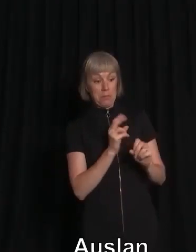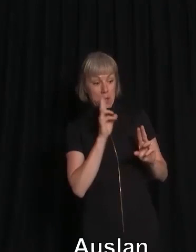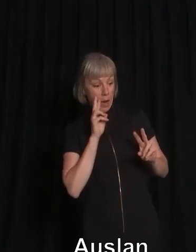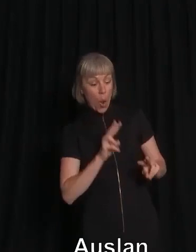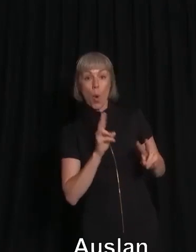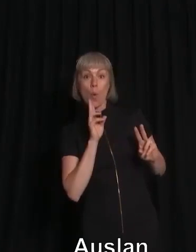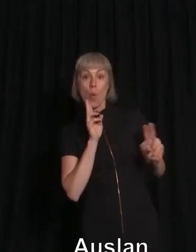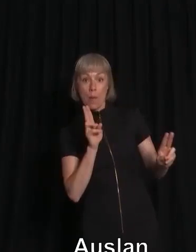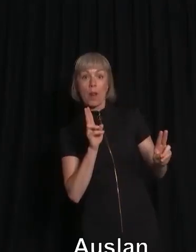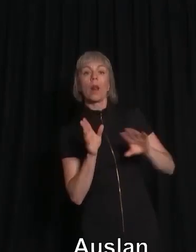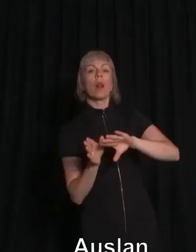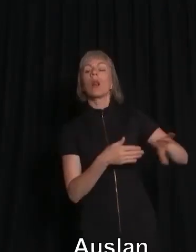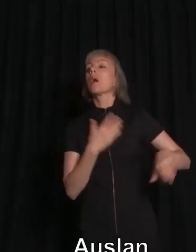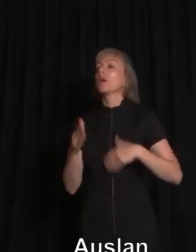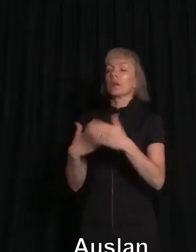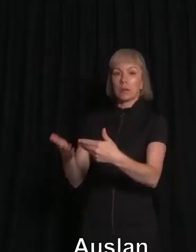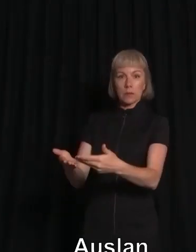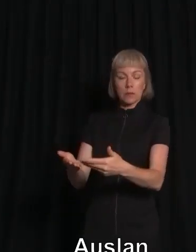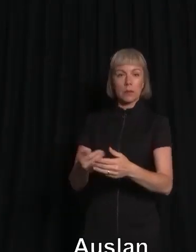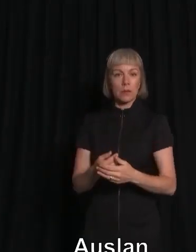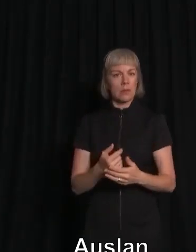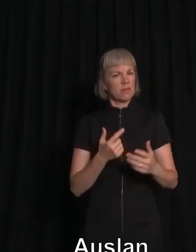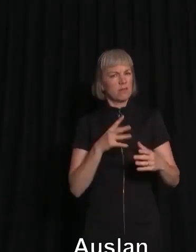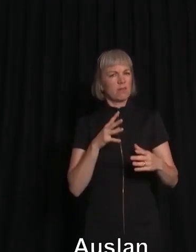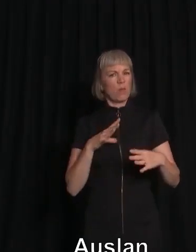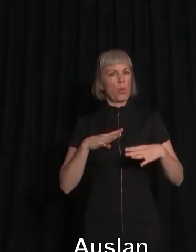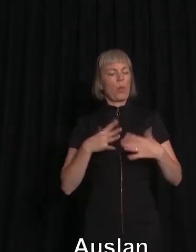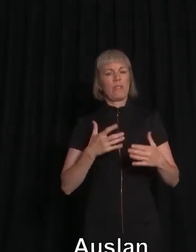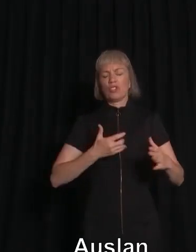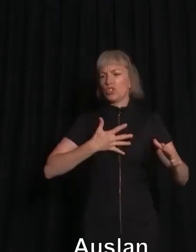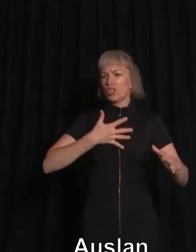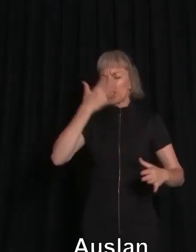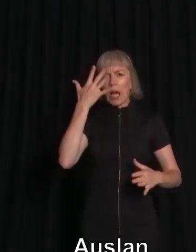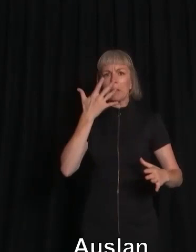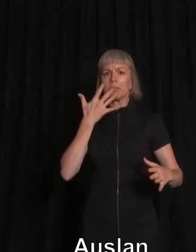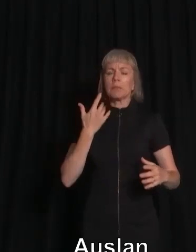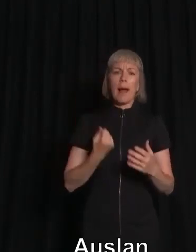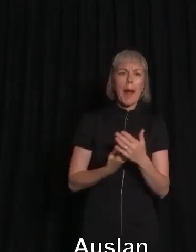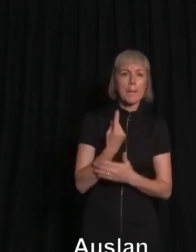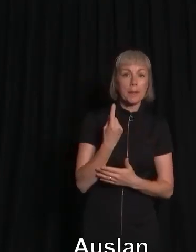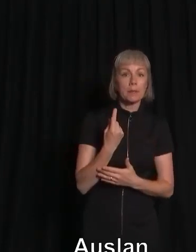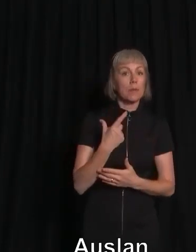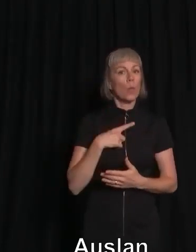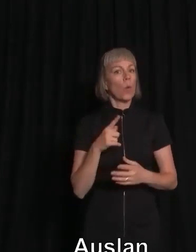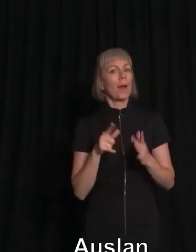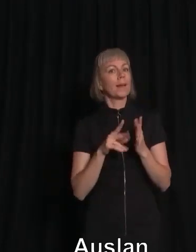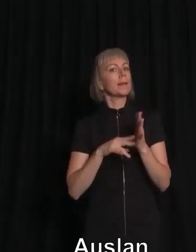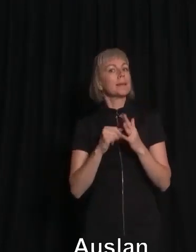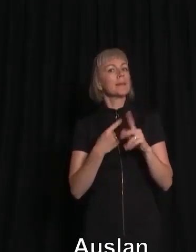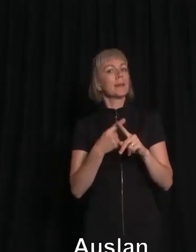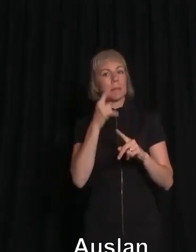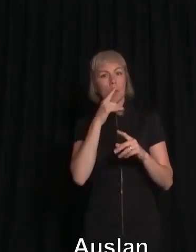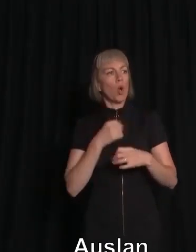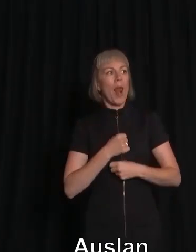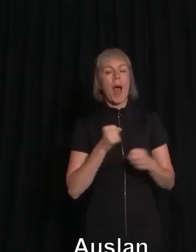as intersex person. And that's why we find that we don't see a lot of intersex people that are out, right? Based on research, it